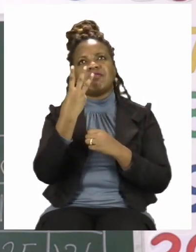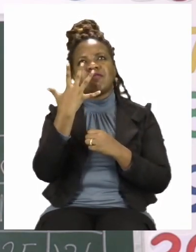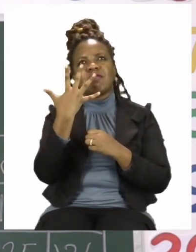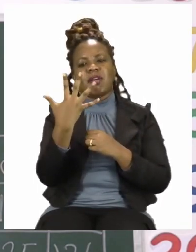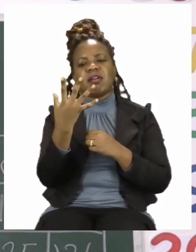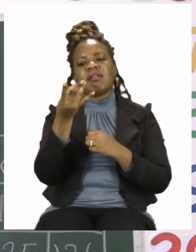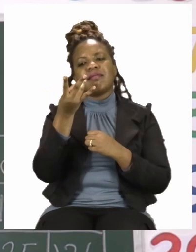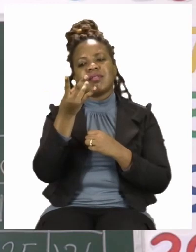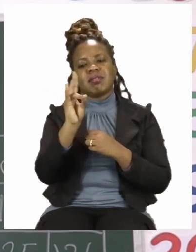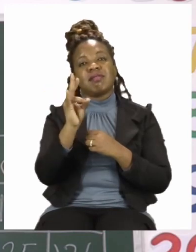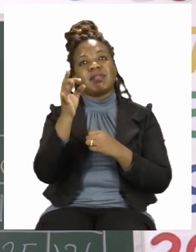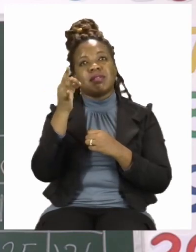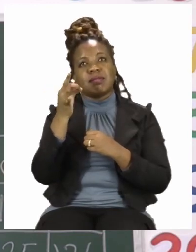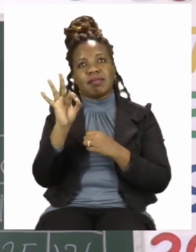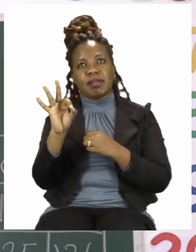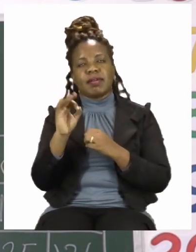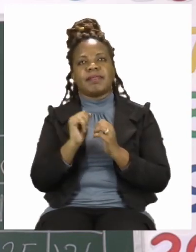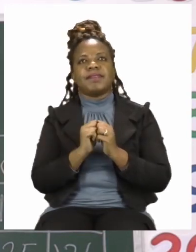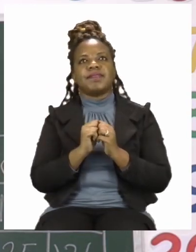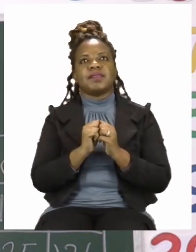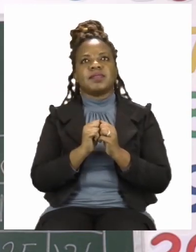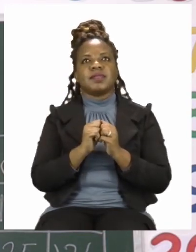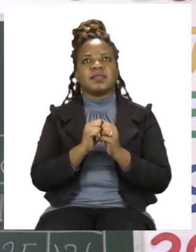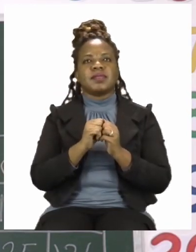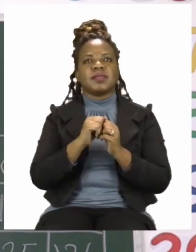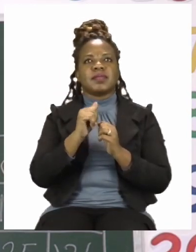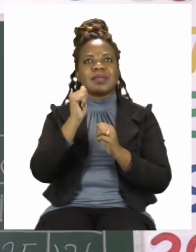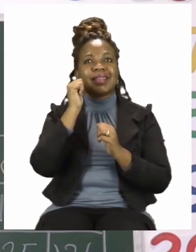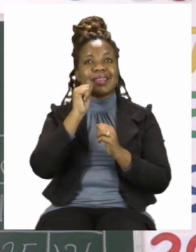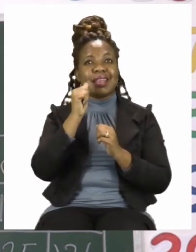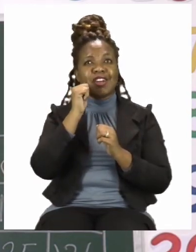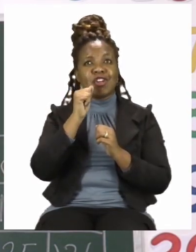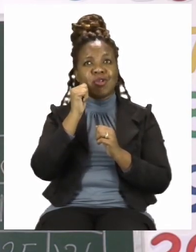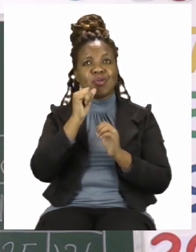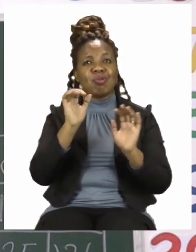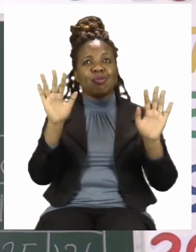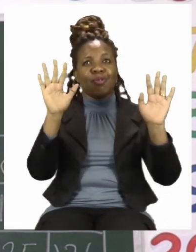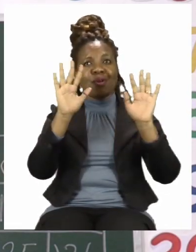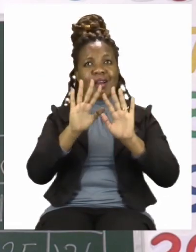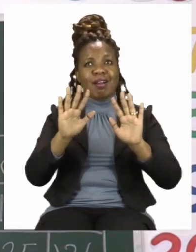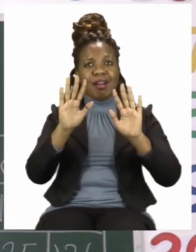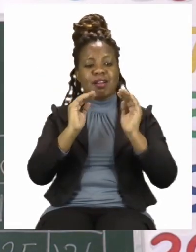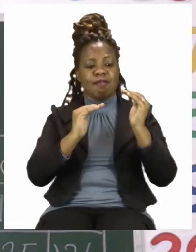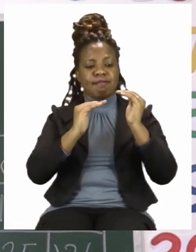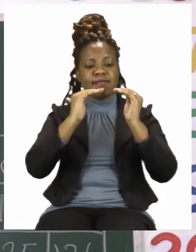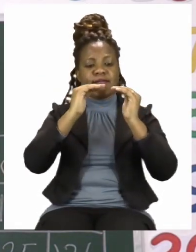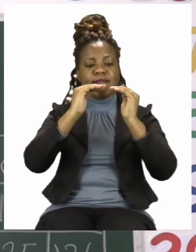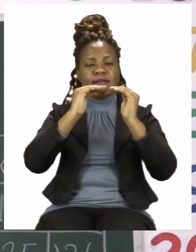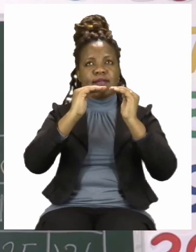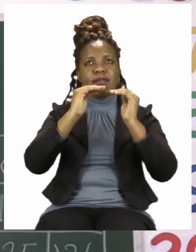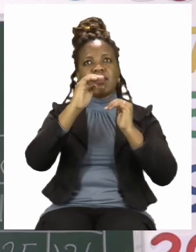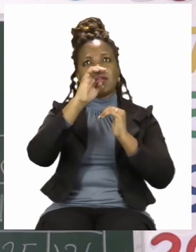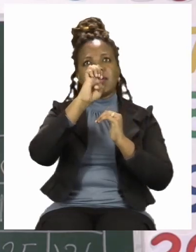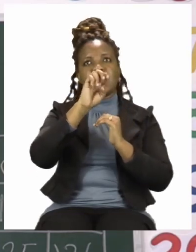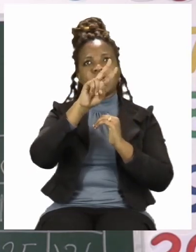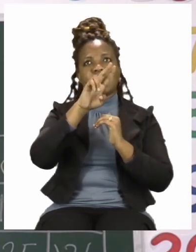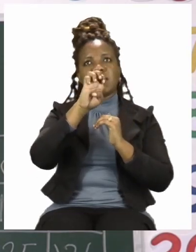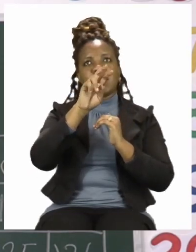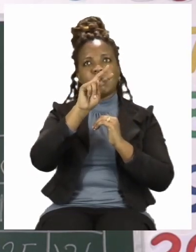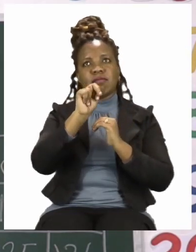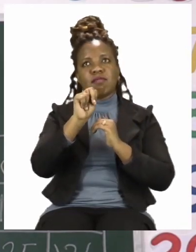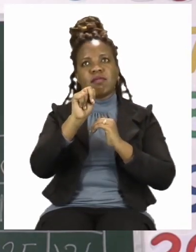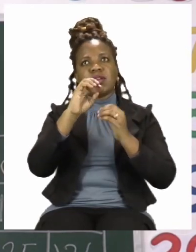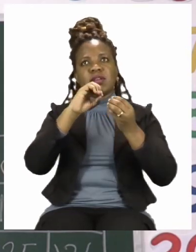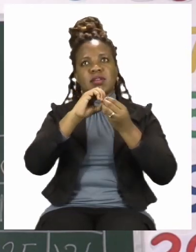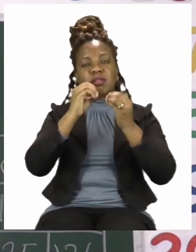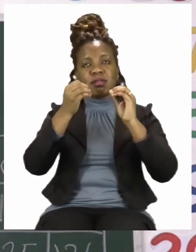from 101 to 140 with the color yellow. Remember,